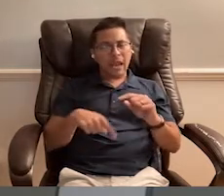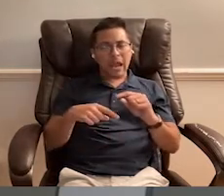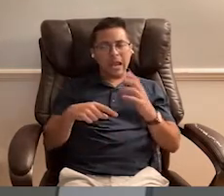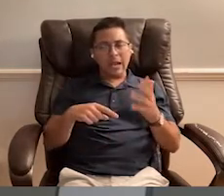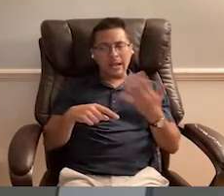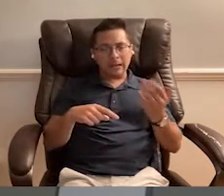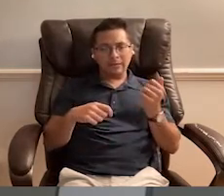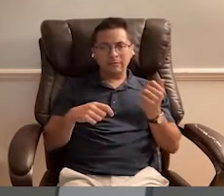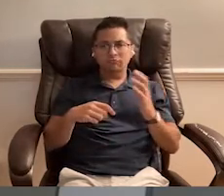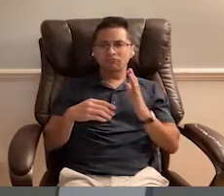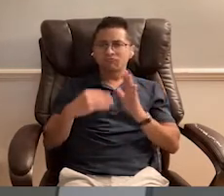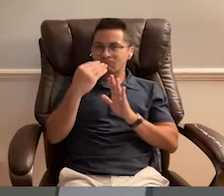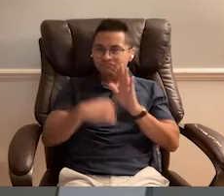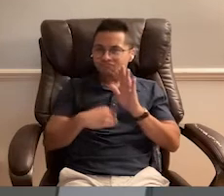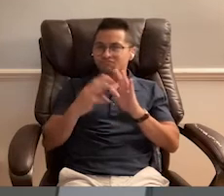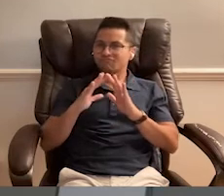to